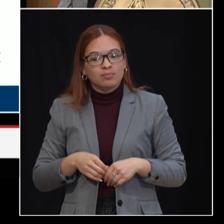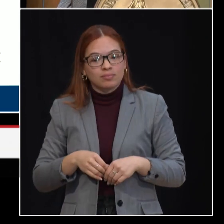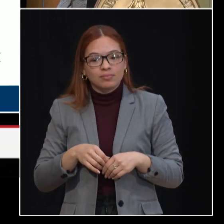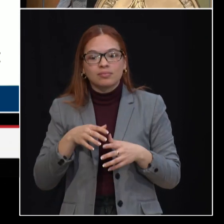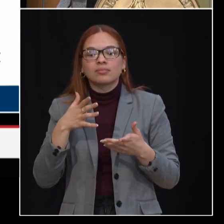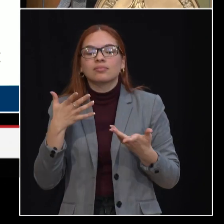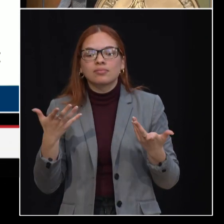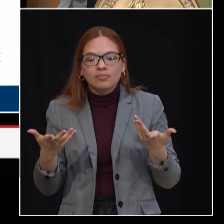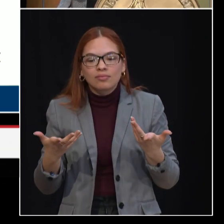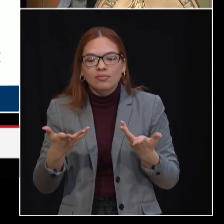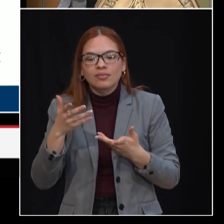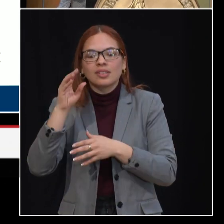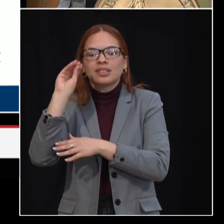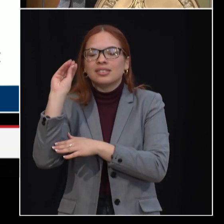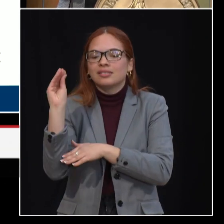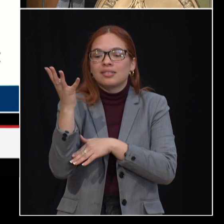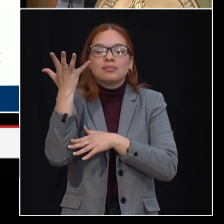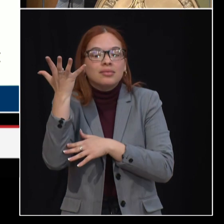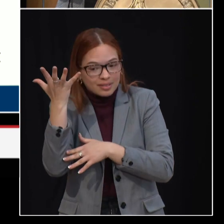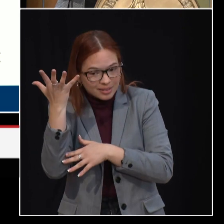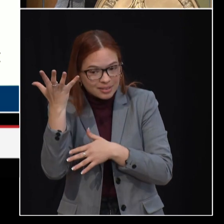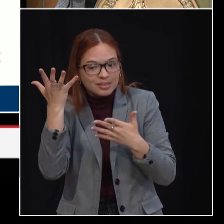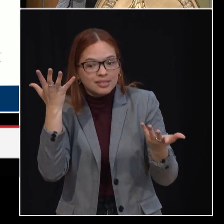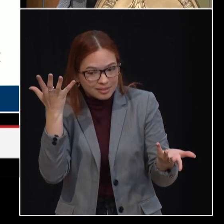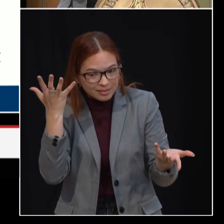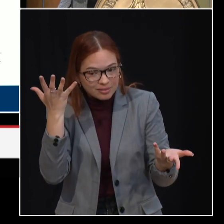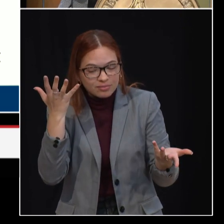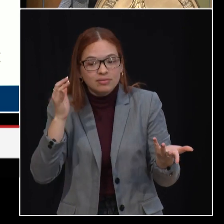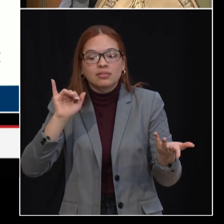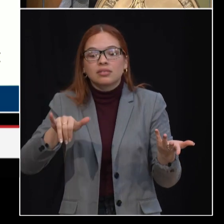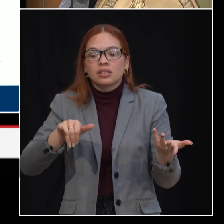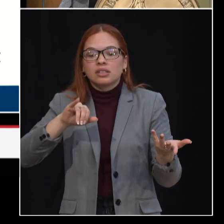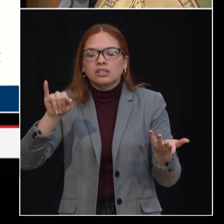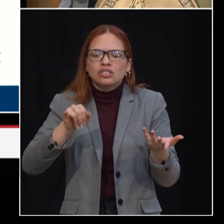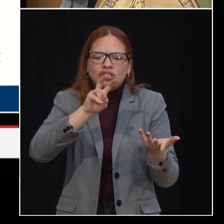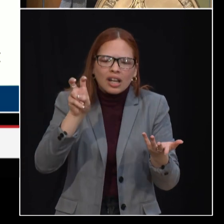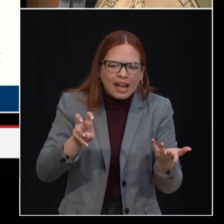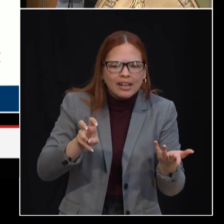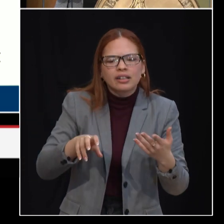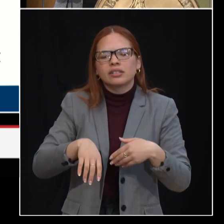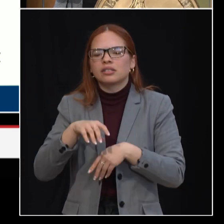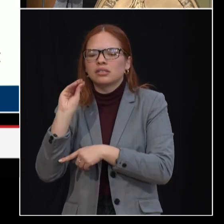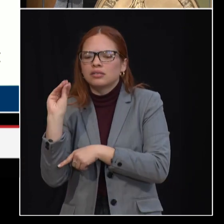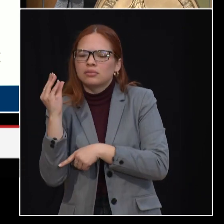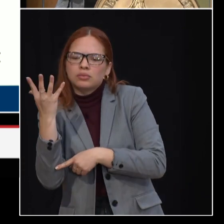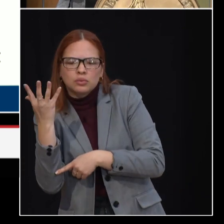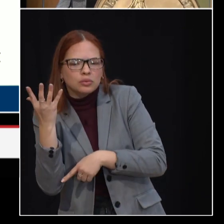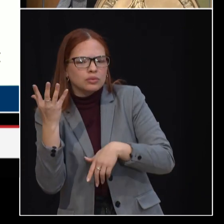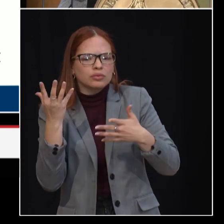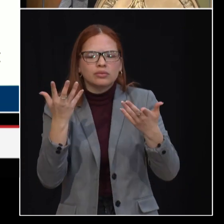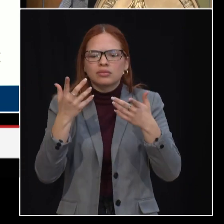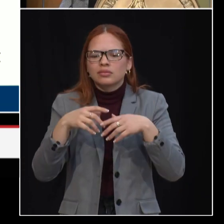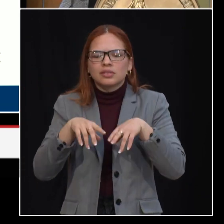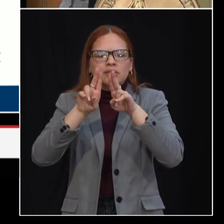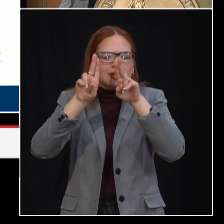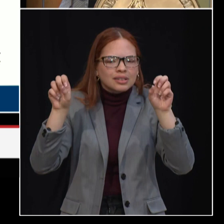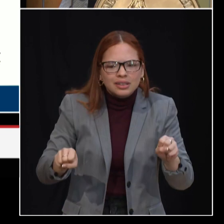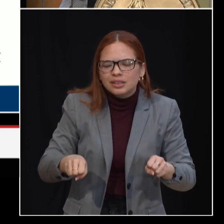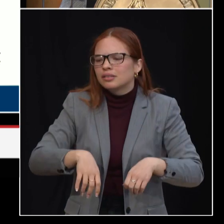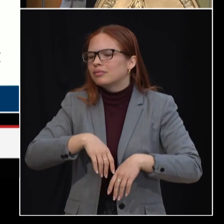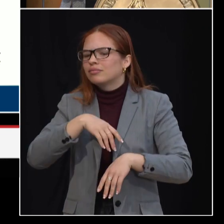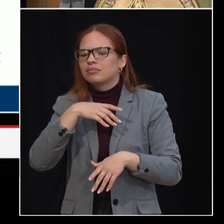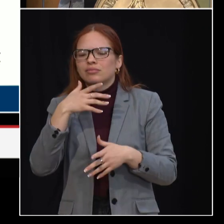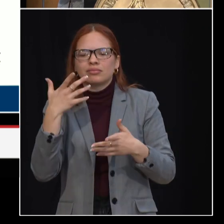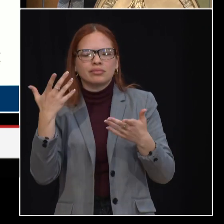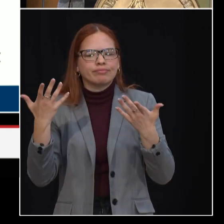Blossom pop-ups. We got a Jazz and Bloom pop-up taking place at Union Station, followed by Mayor Bowser's much anticipated